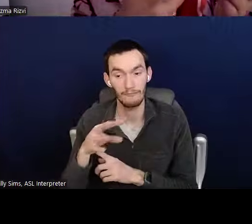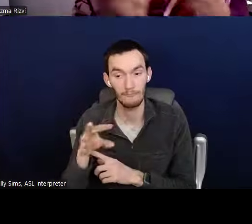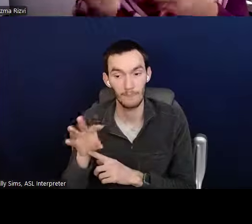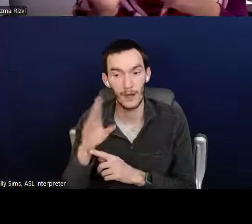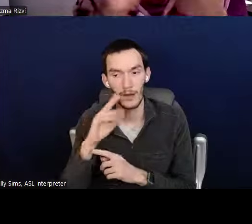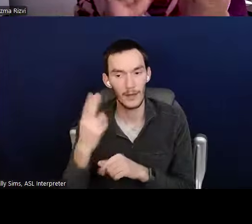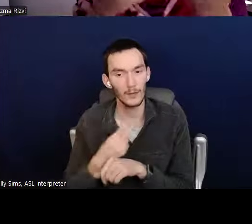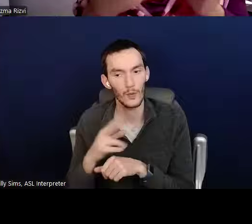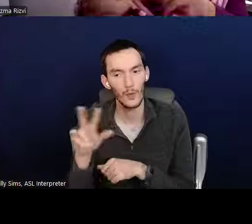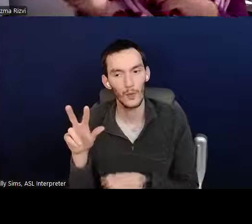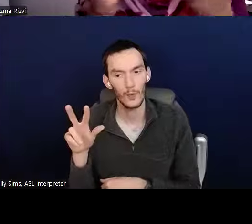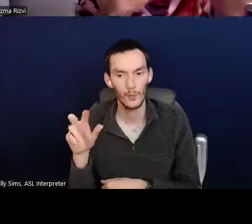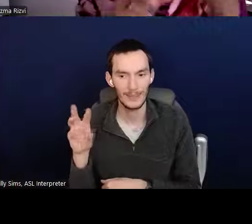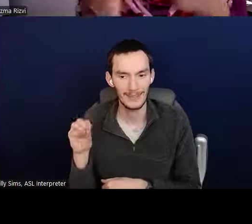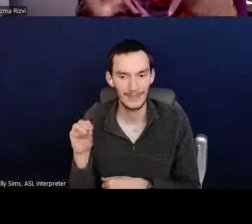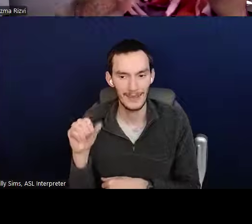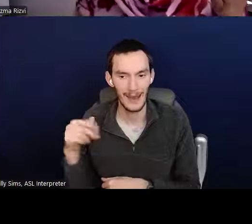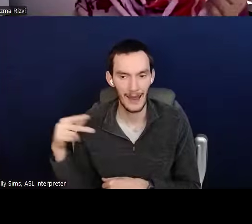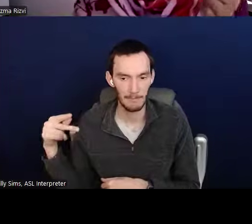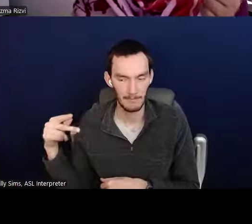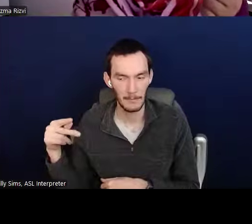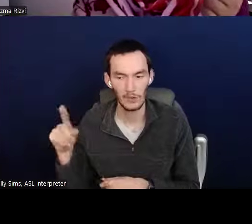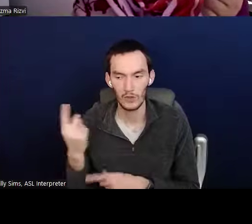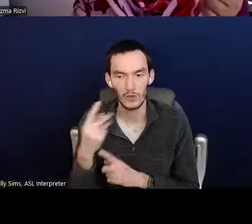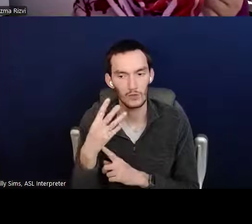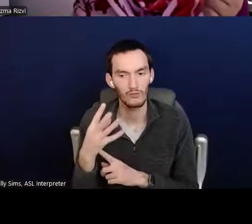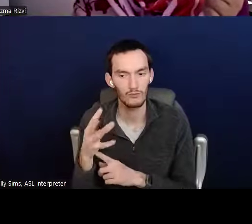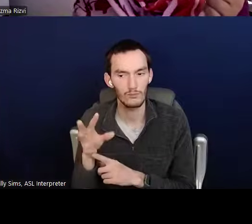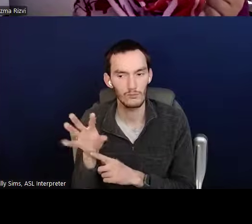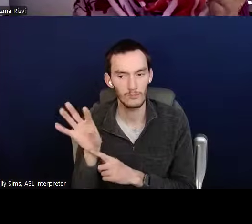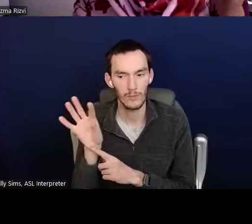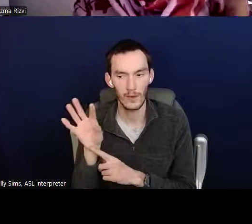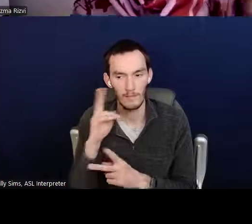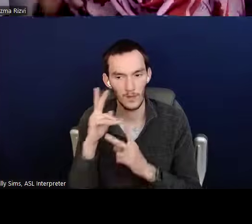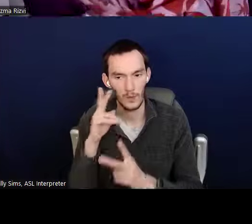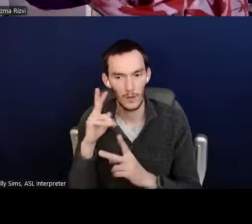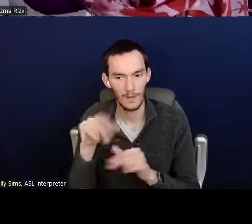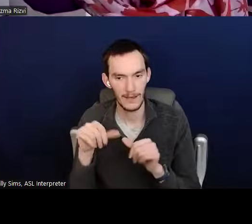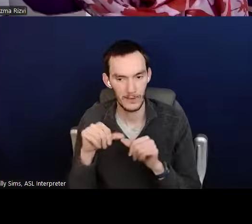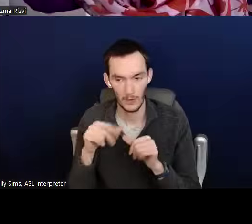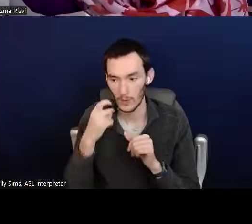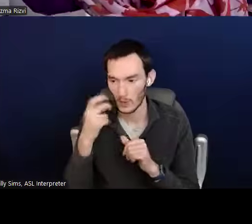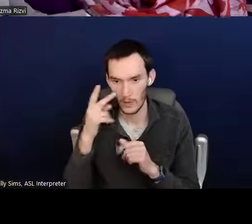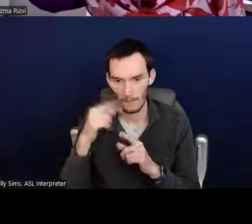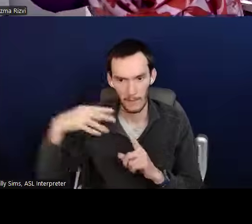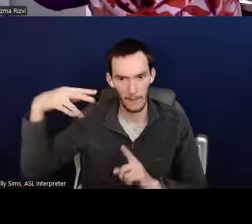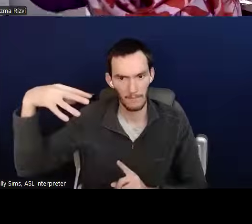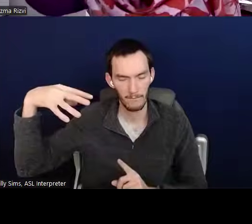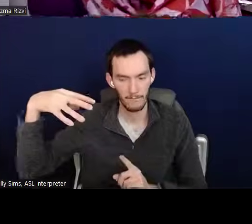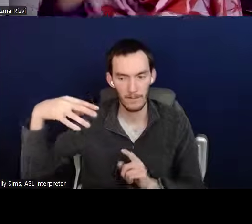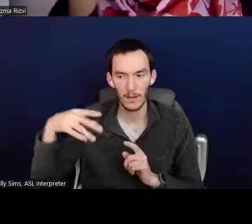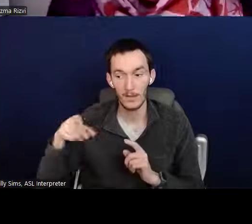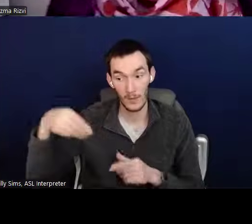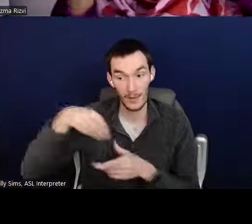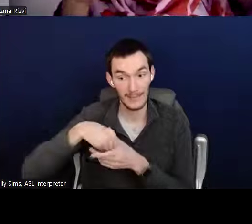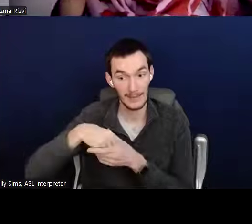a 360 app to take just a visual of the area that we just saw from above. This is in DKG. We're